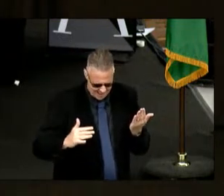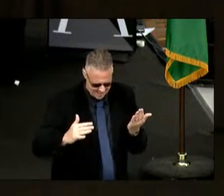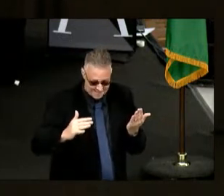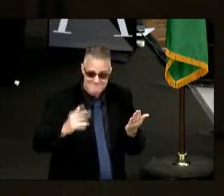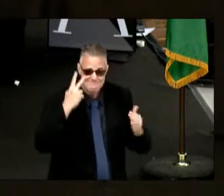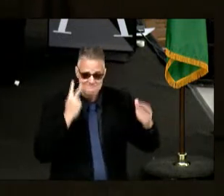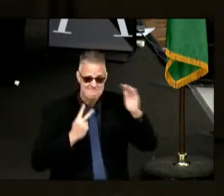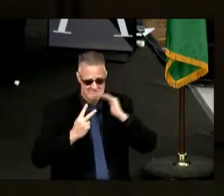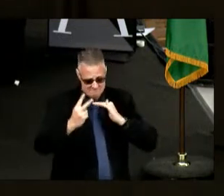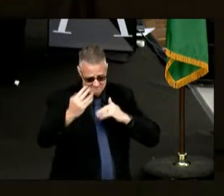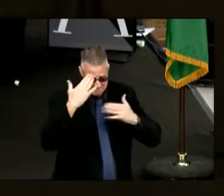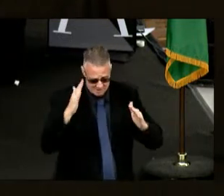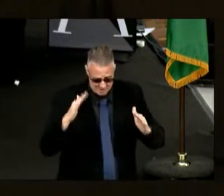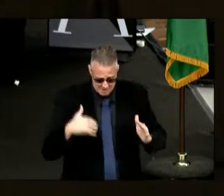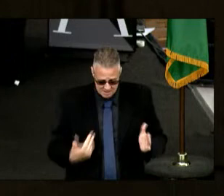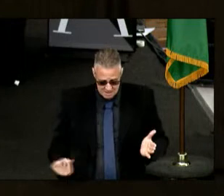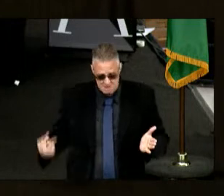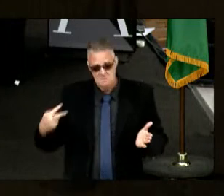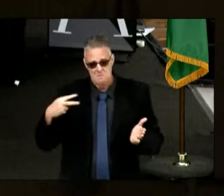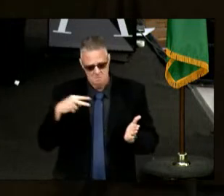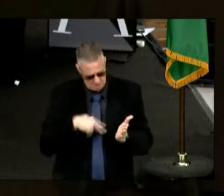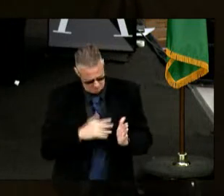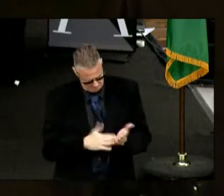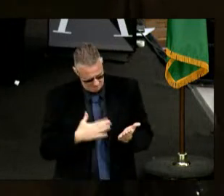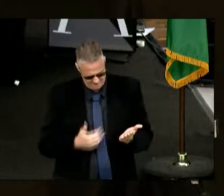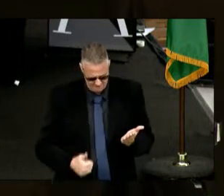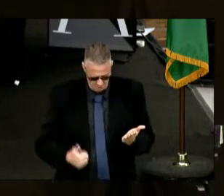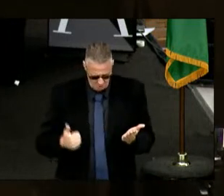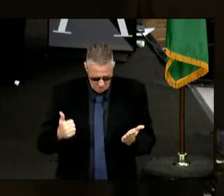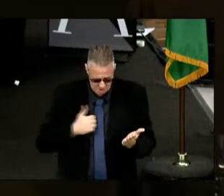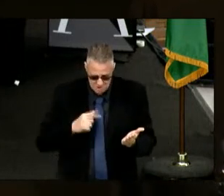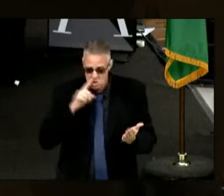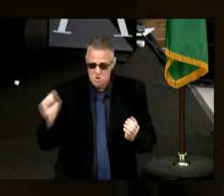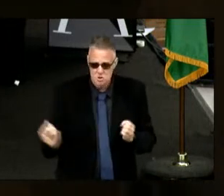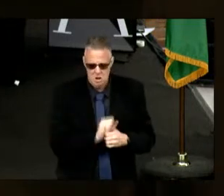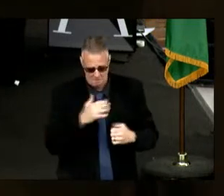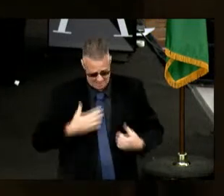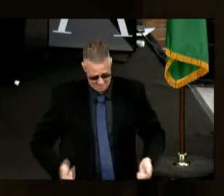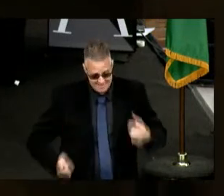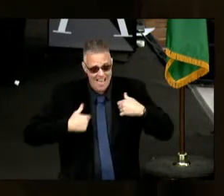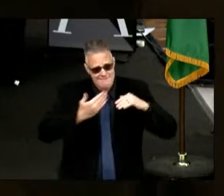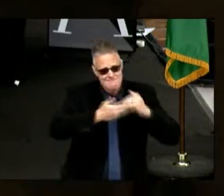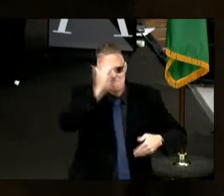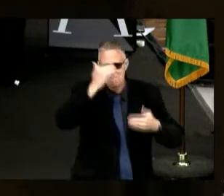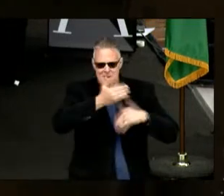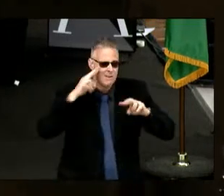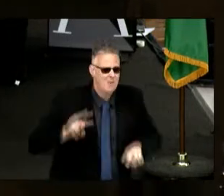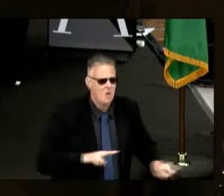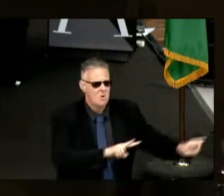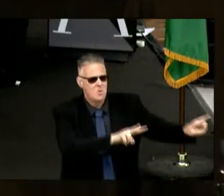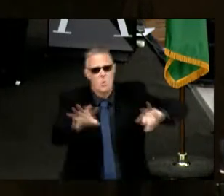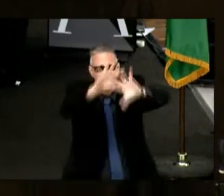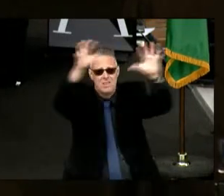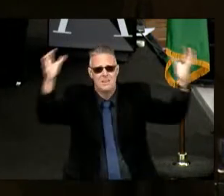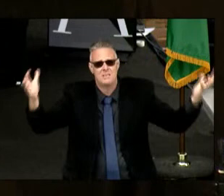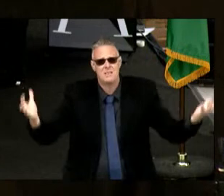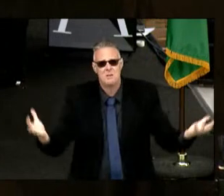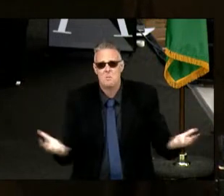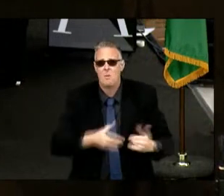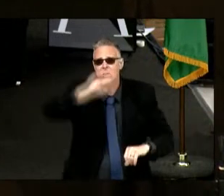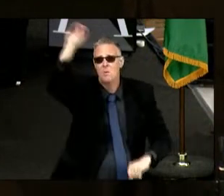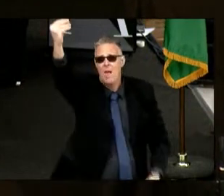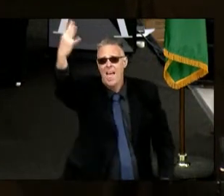plan, staring at the blank page before you. Open up the dirty window, let the